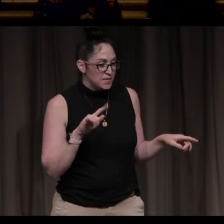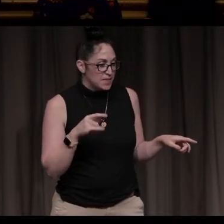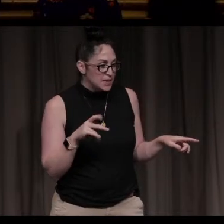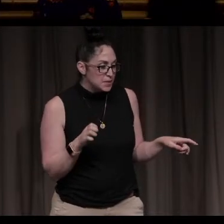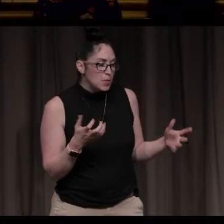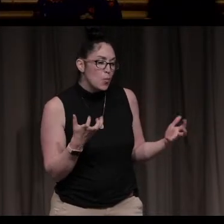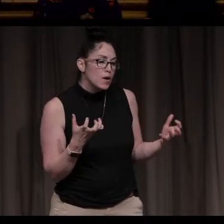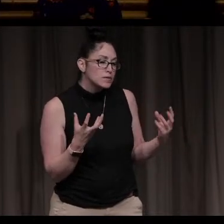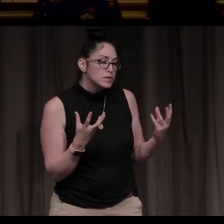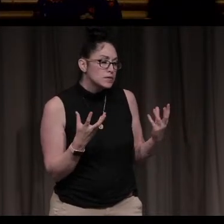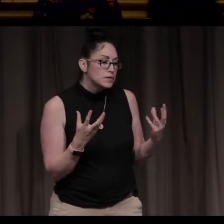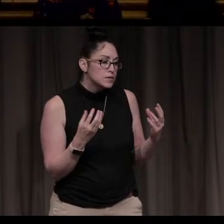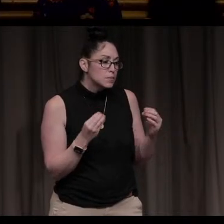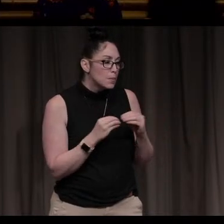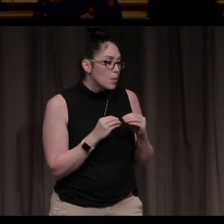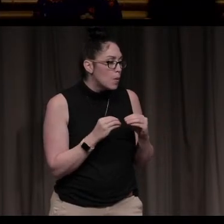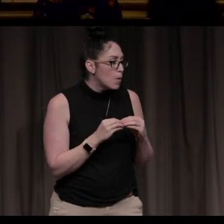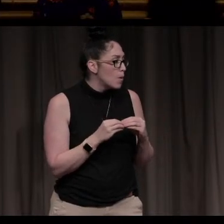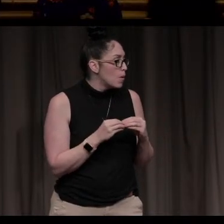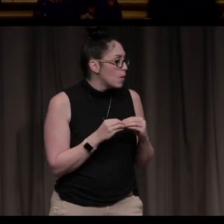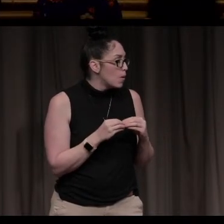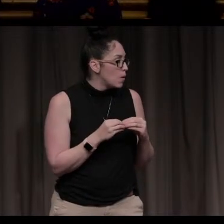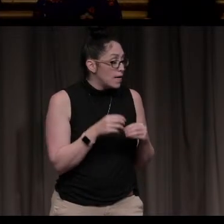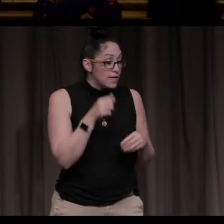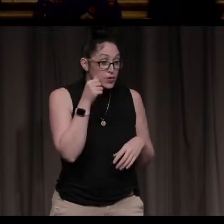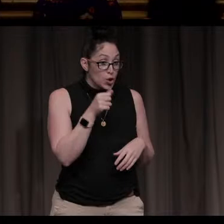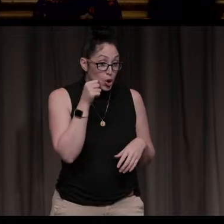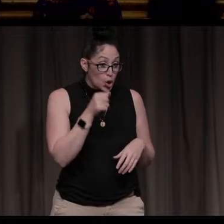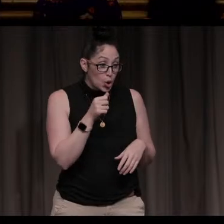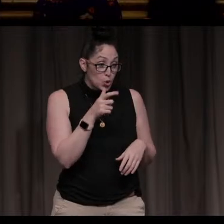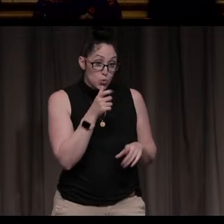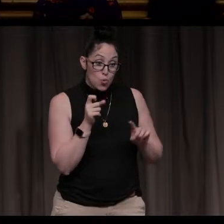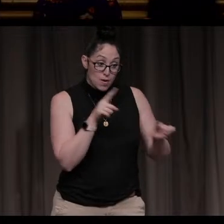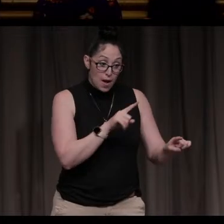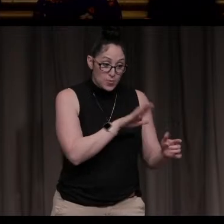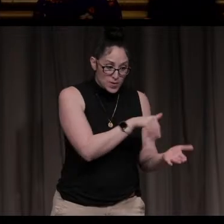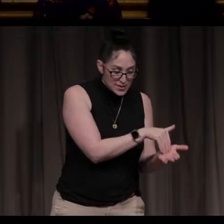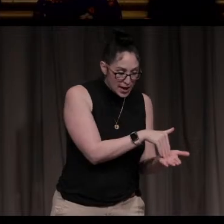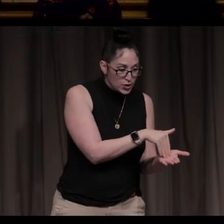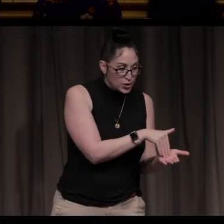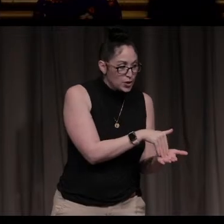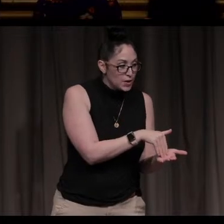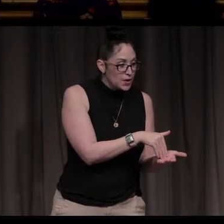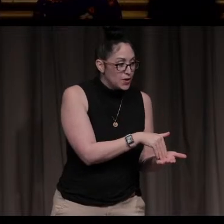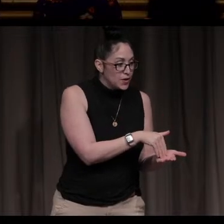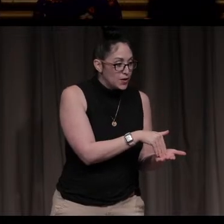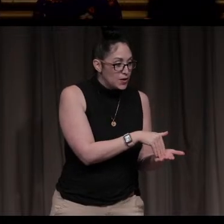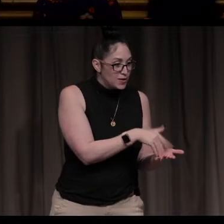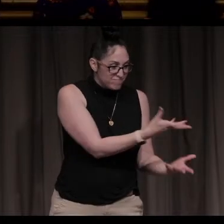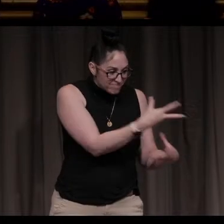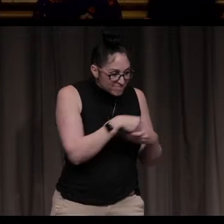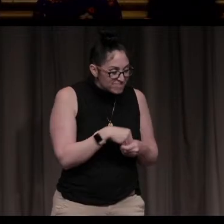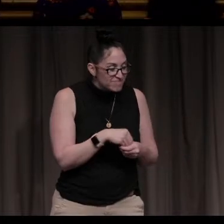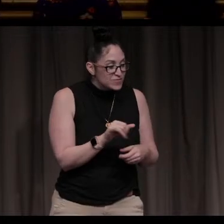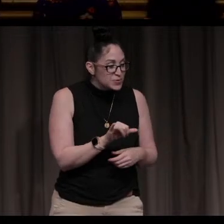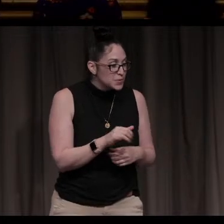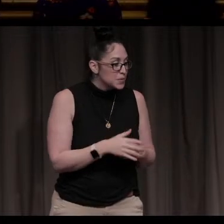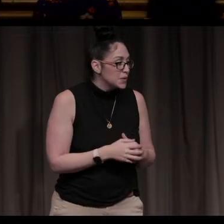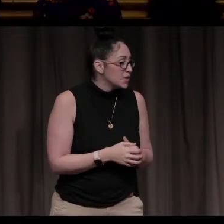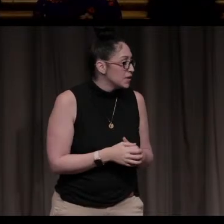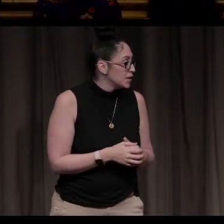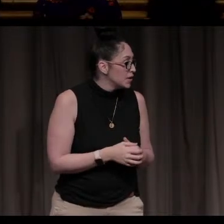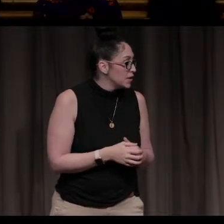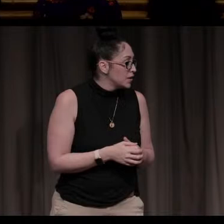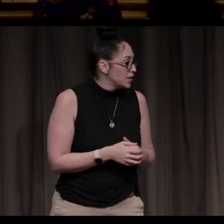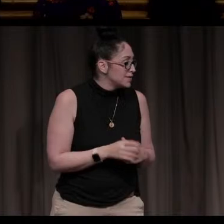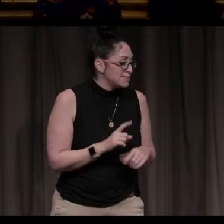more of the girls that come to the center to help out, but it was a lot of me telling him